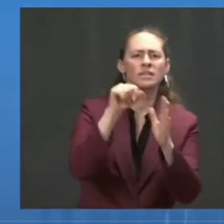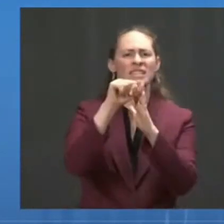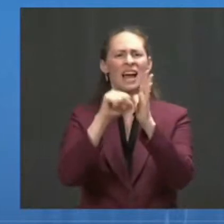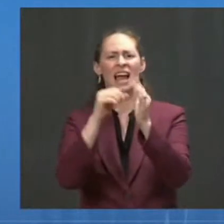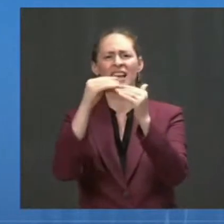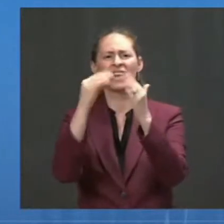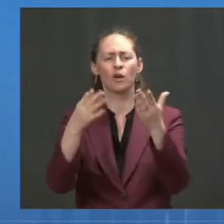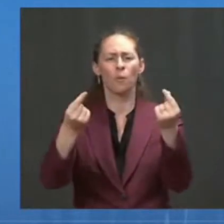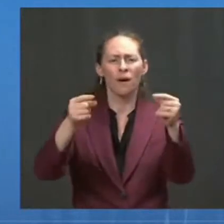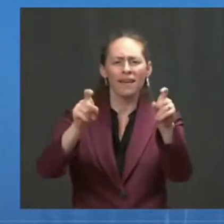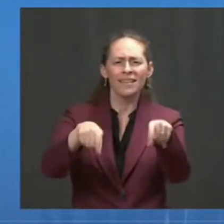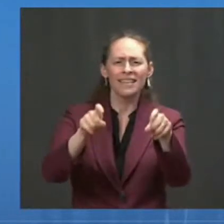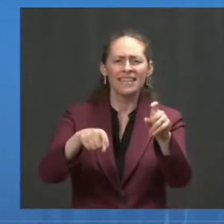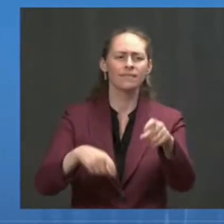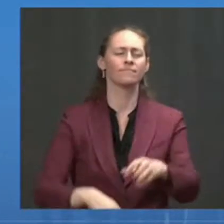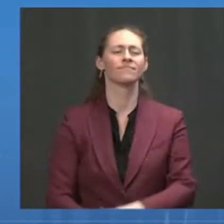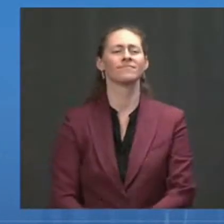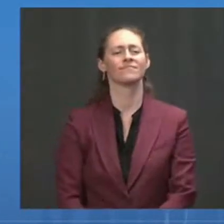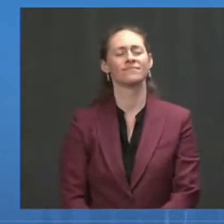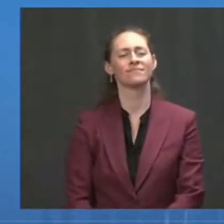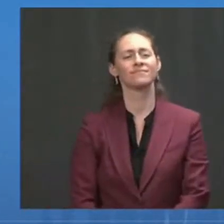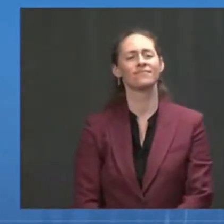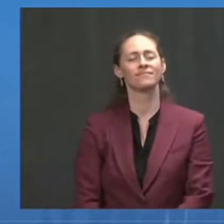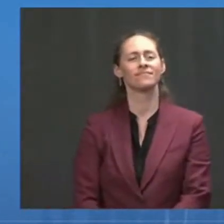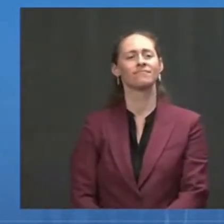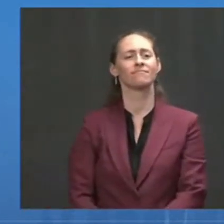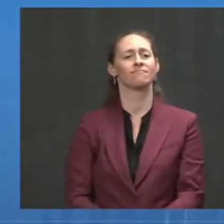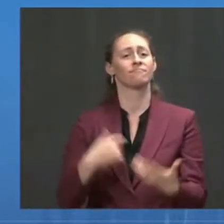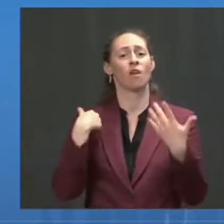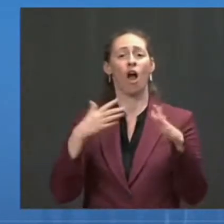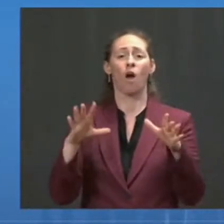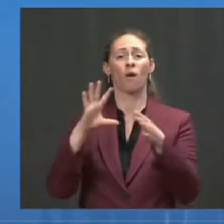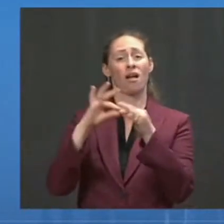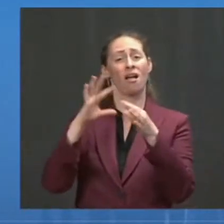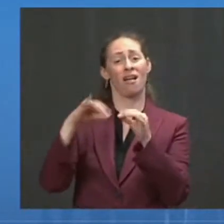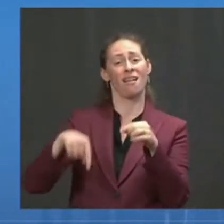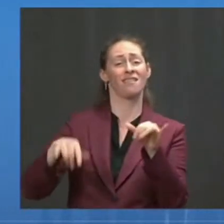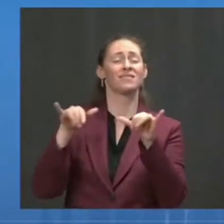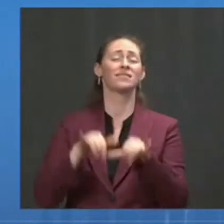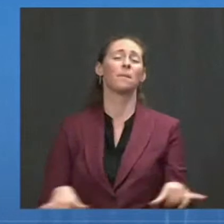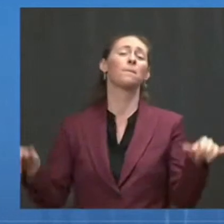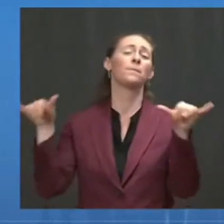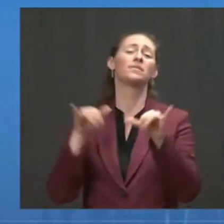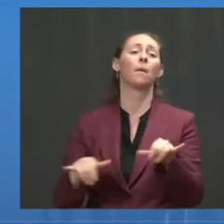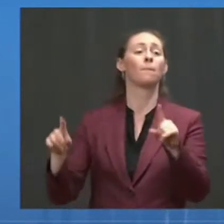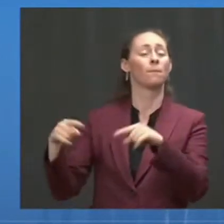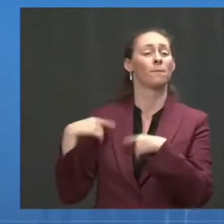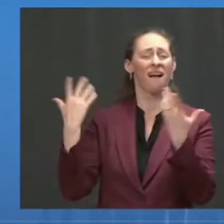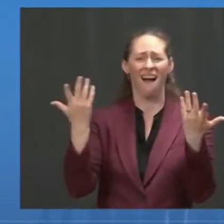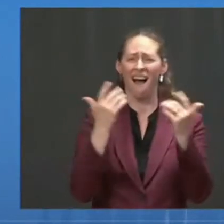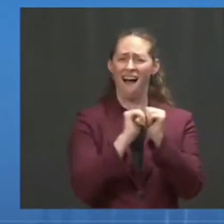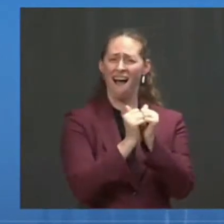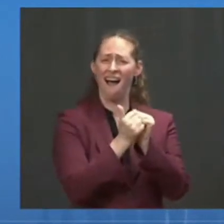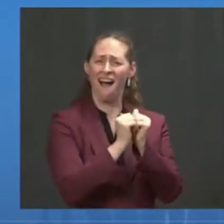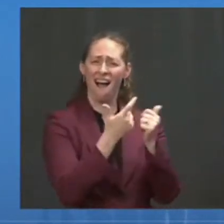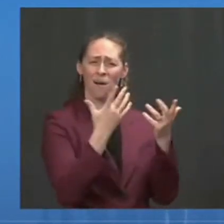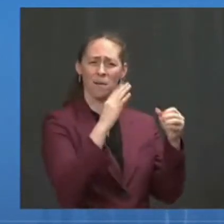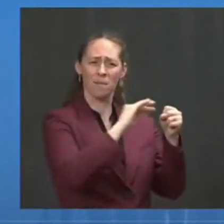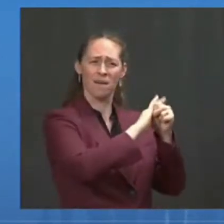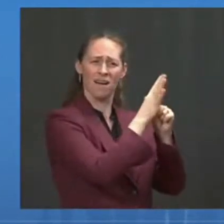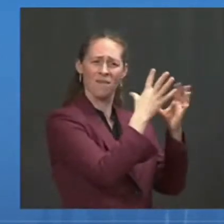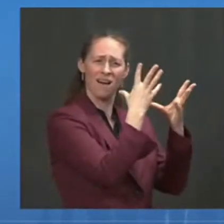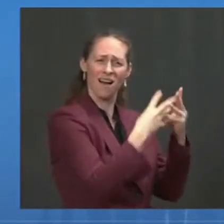But as we have said from the start, ending this pandemic requires every American doing their part.